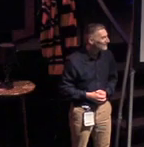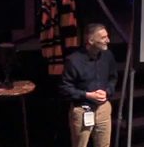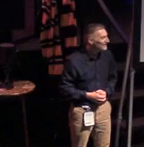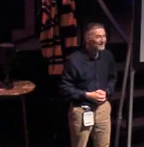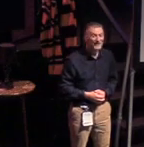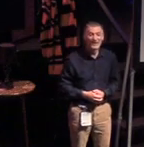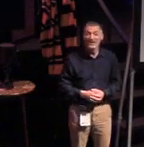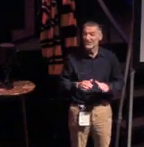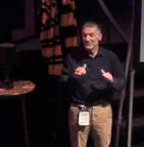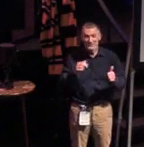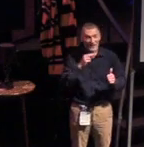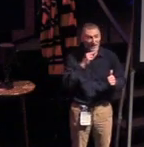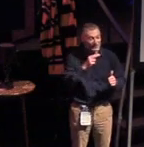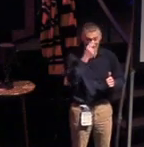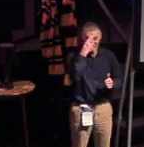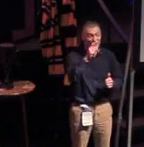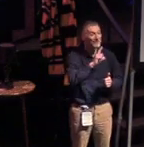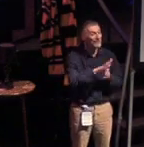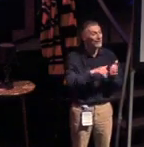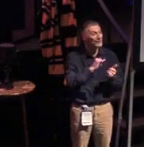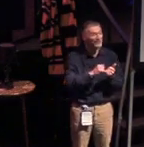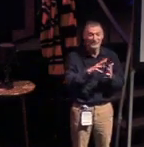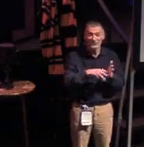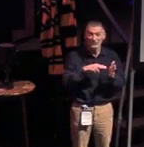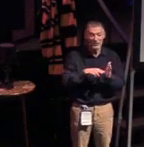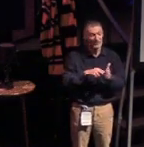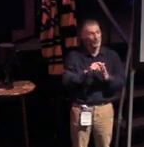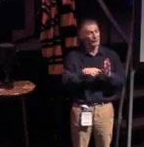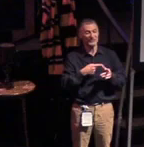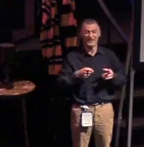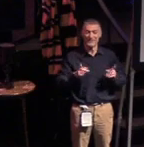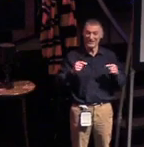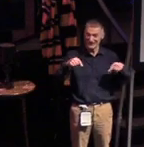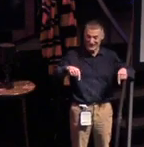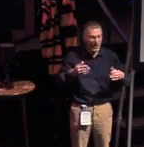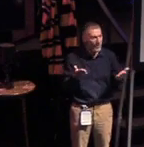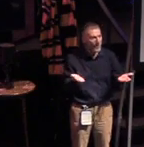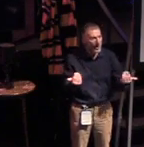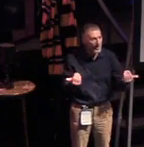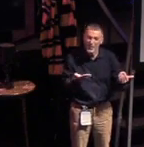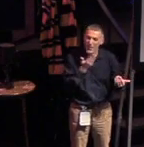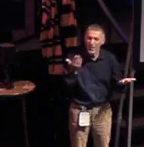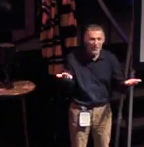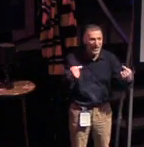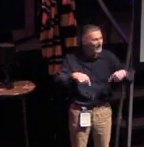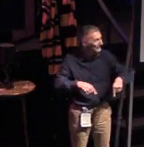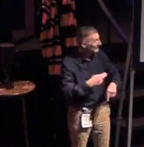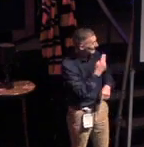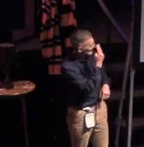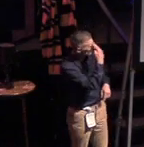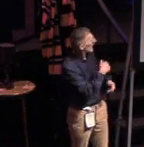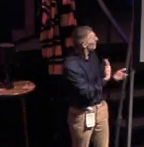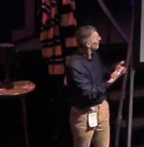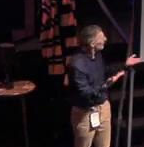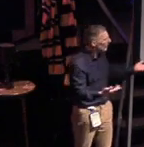and good afternoon everyone my name is Chris Wright and the project manager for ITM Hall a very warm welcome to you all as you gather my name is not on